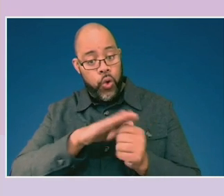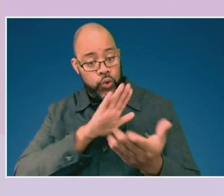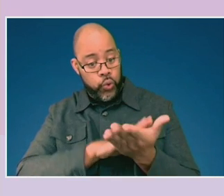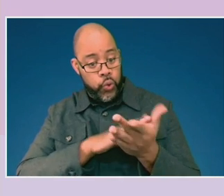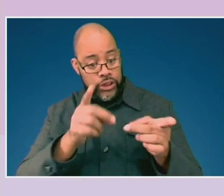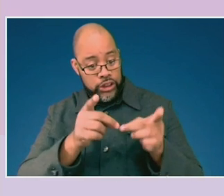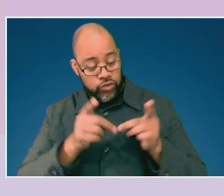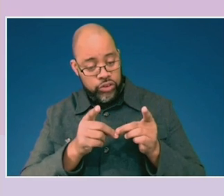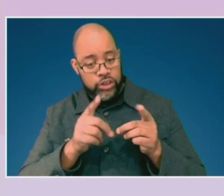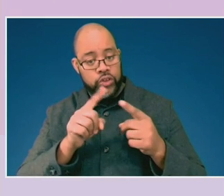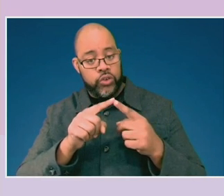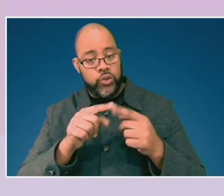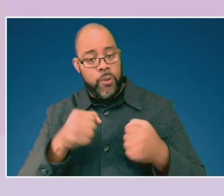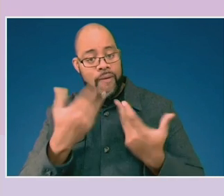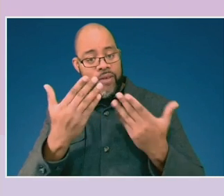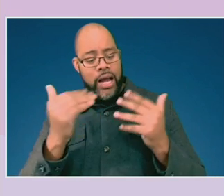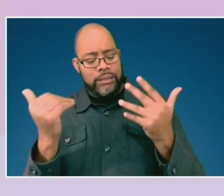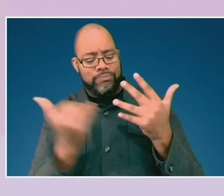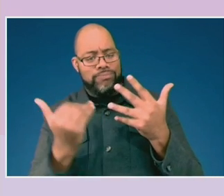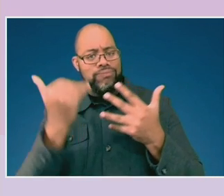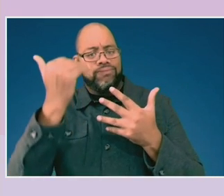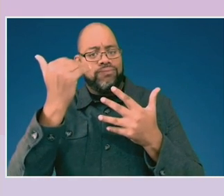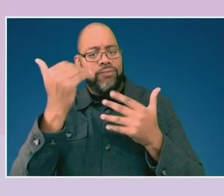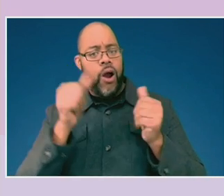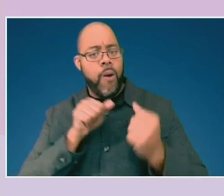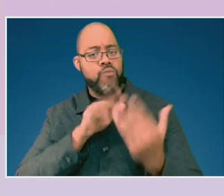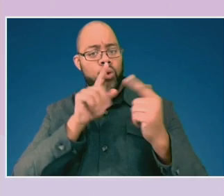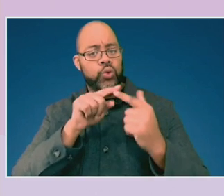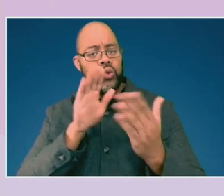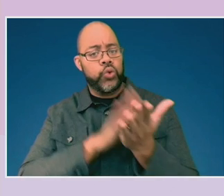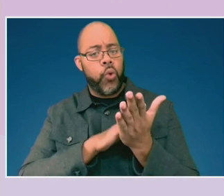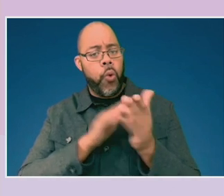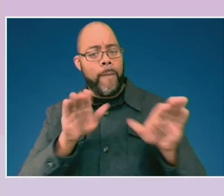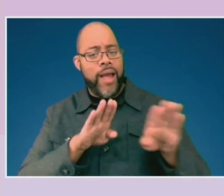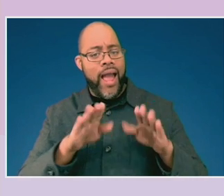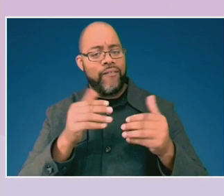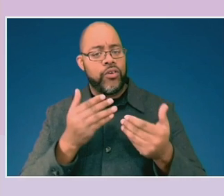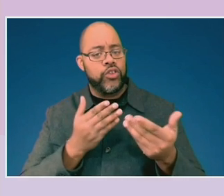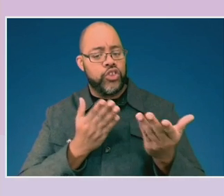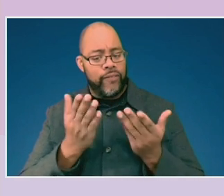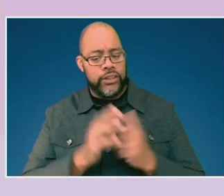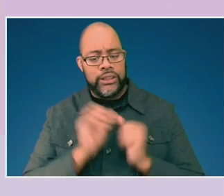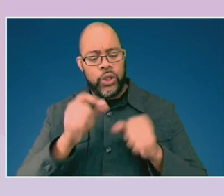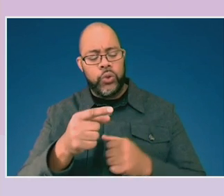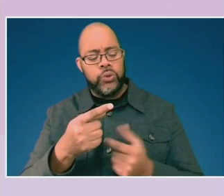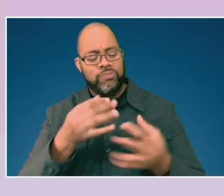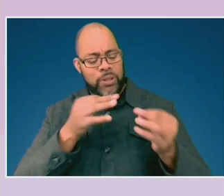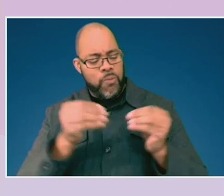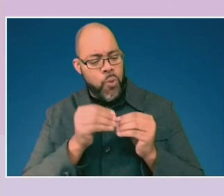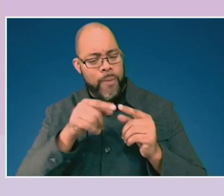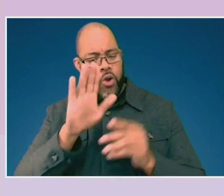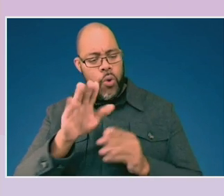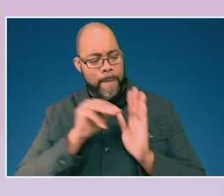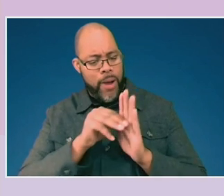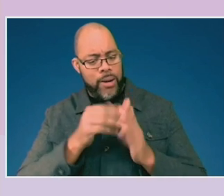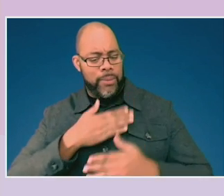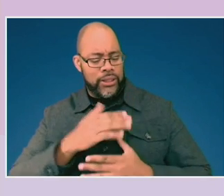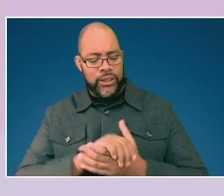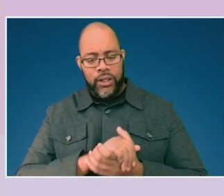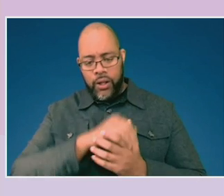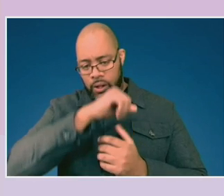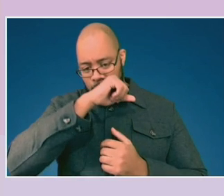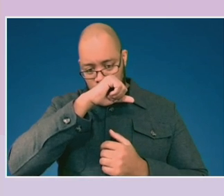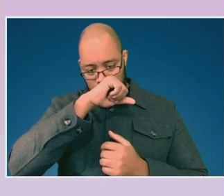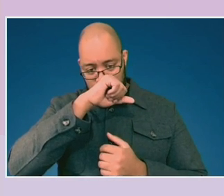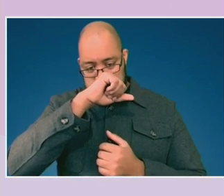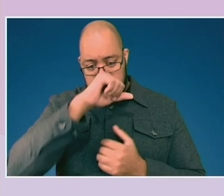to provide a tiered approach to school behavioral health services. Could you tell us more about your model, please?